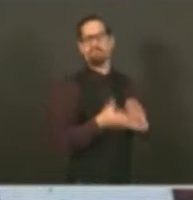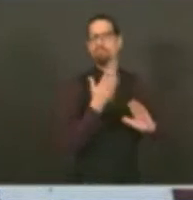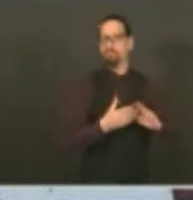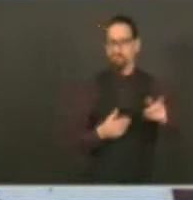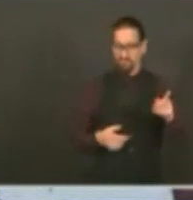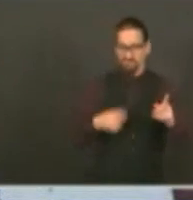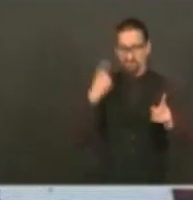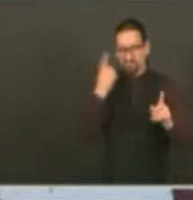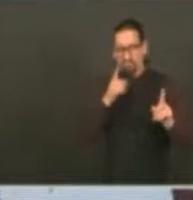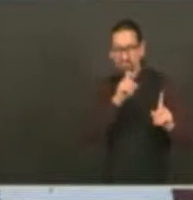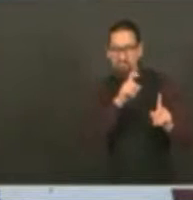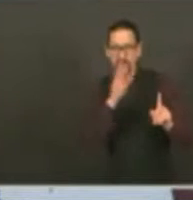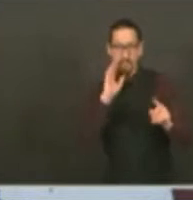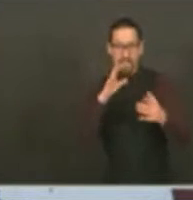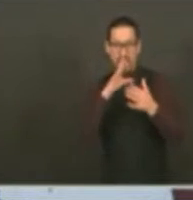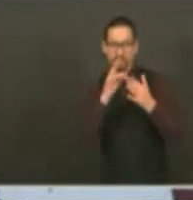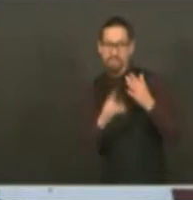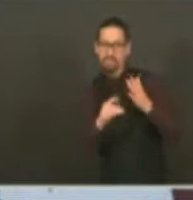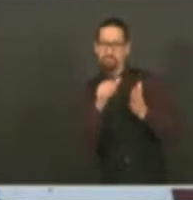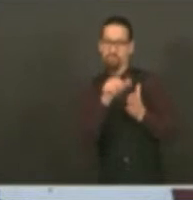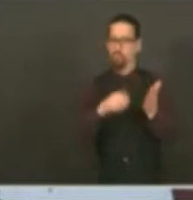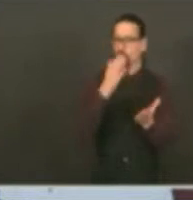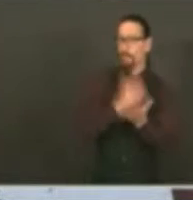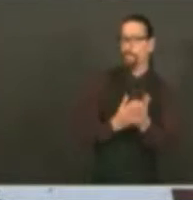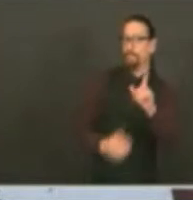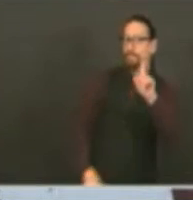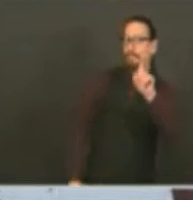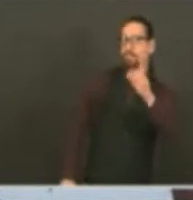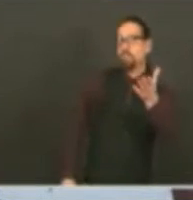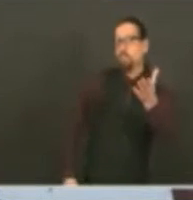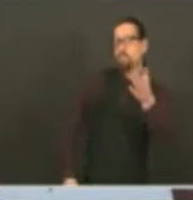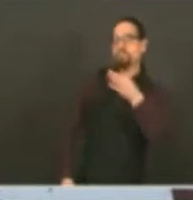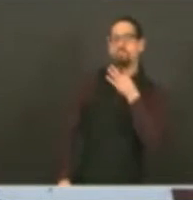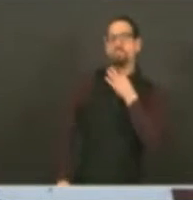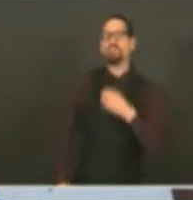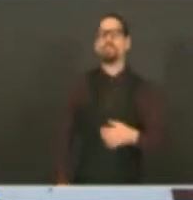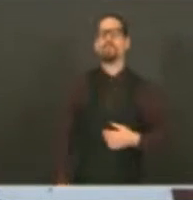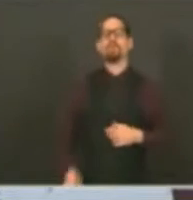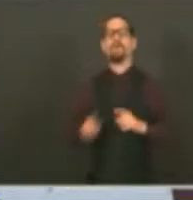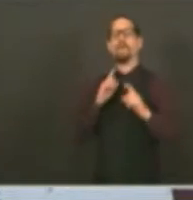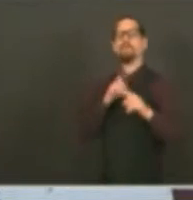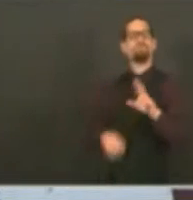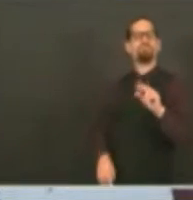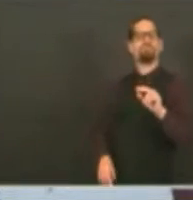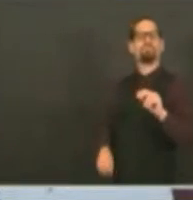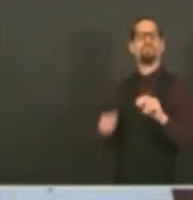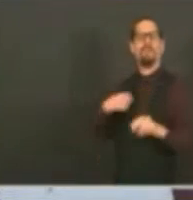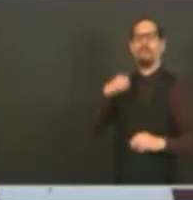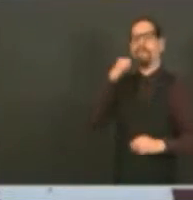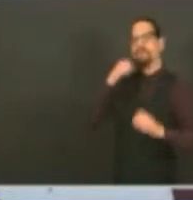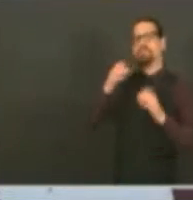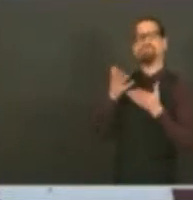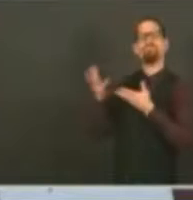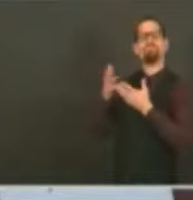We are in like daily contact with the hospitals. We're going to let them manage